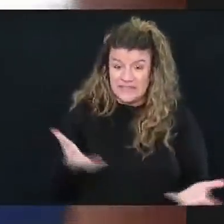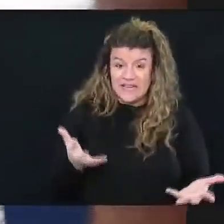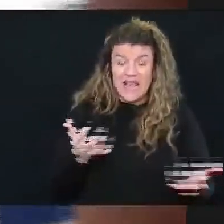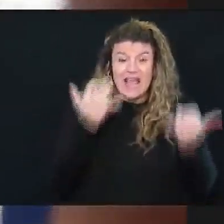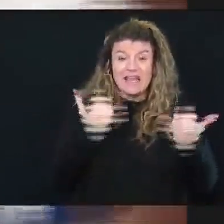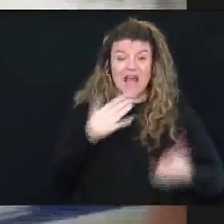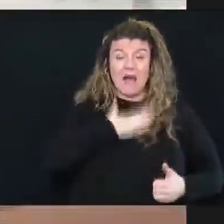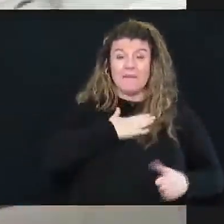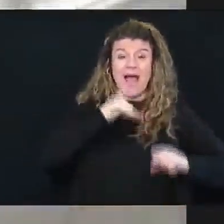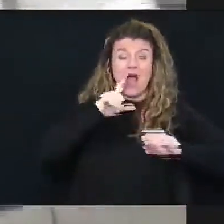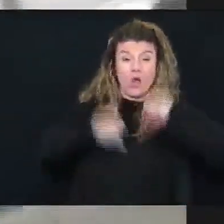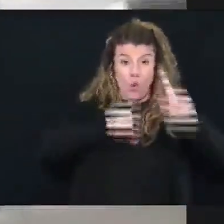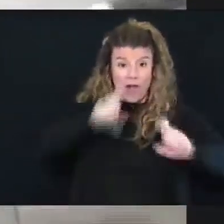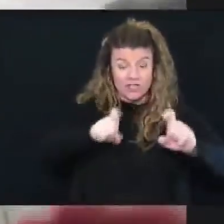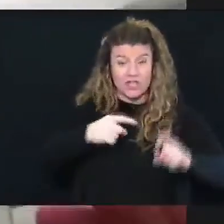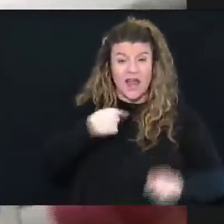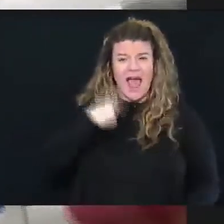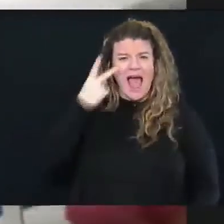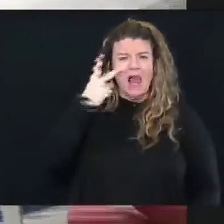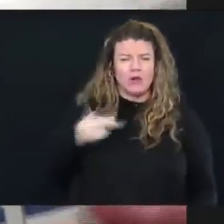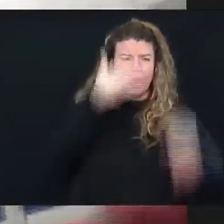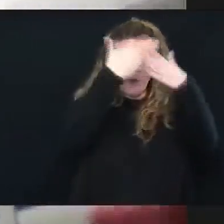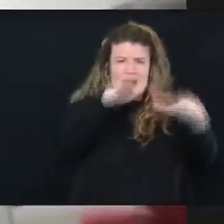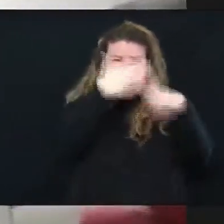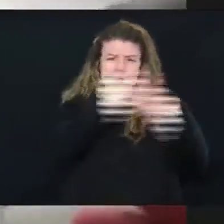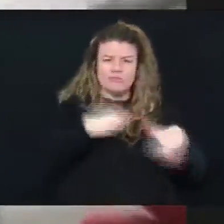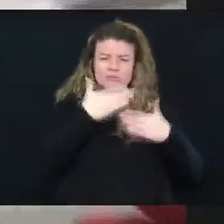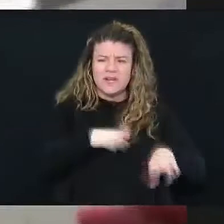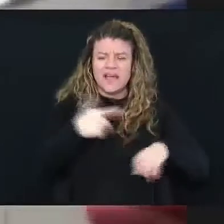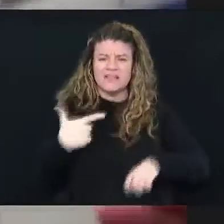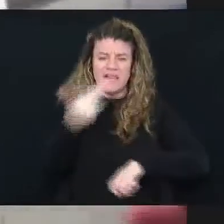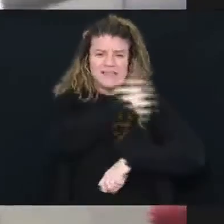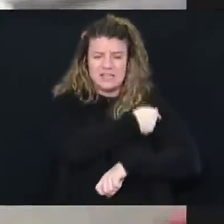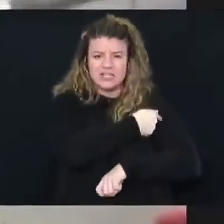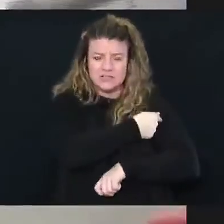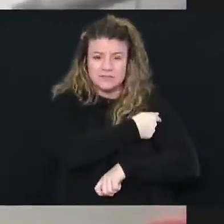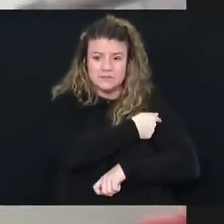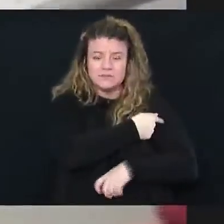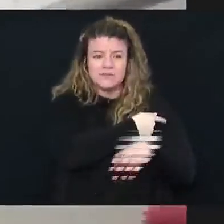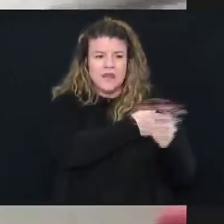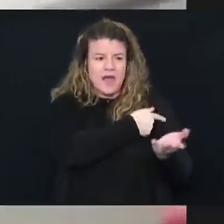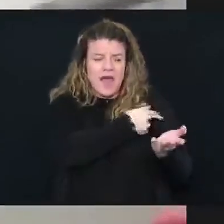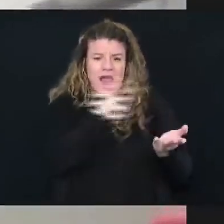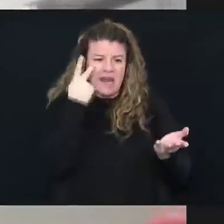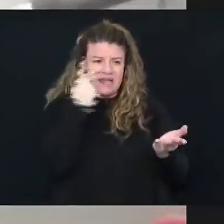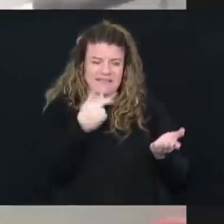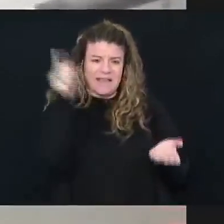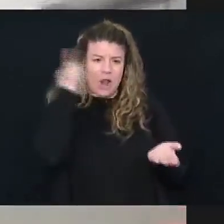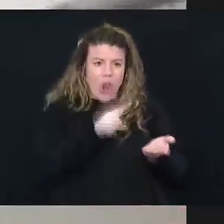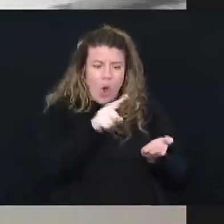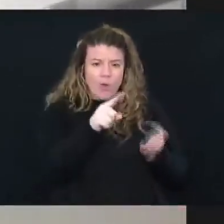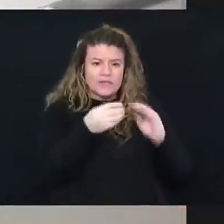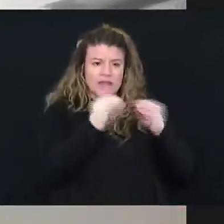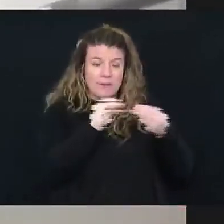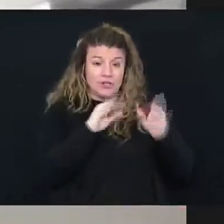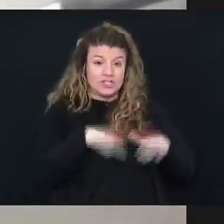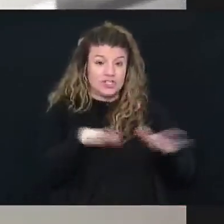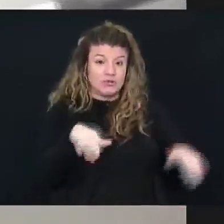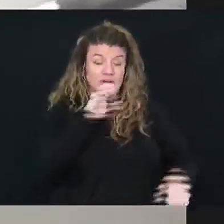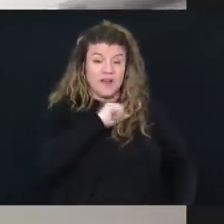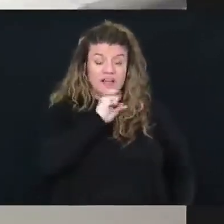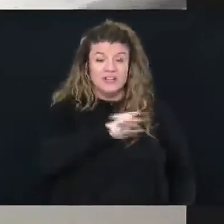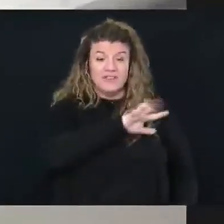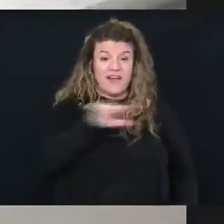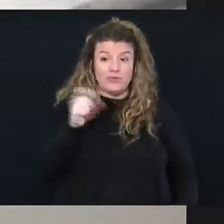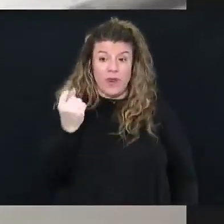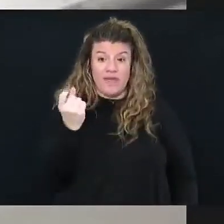to my question, I looked at the breakdown of the vaccinations, and I find the lowest rate of vaccination is children ages 5